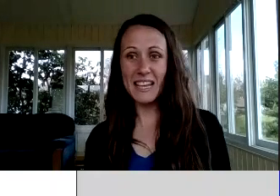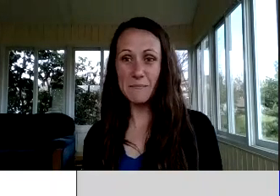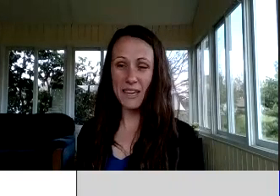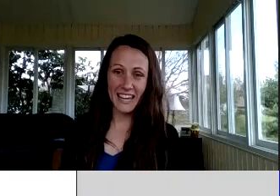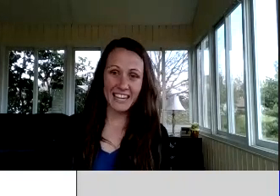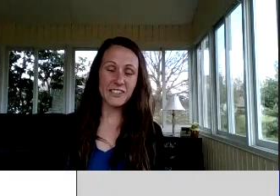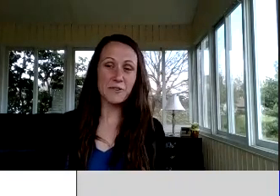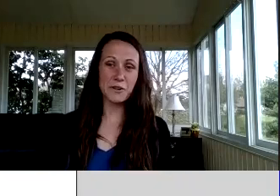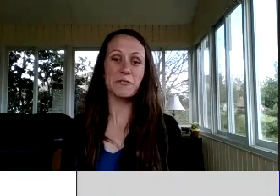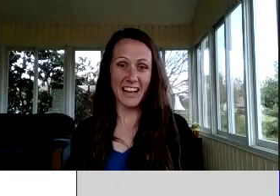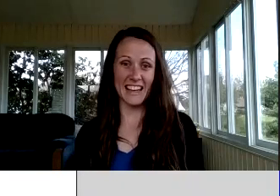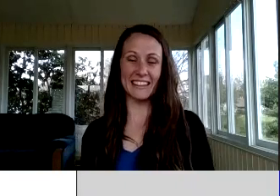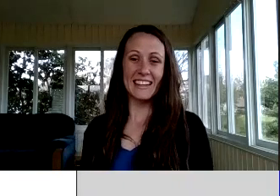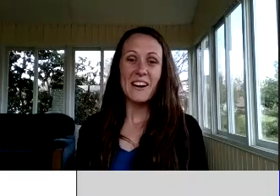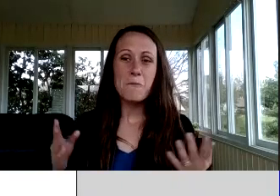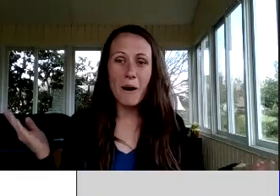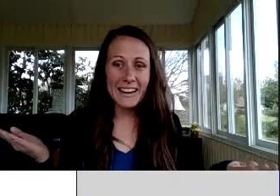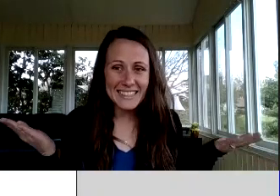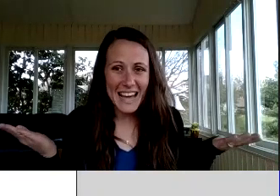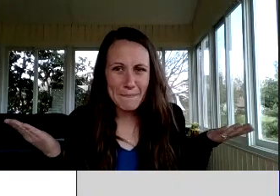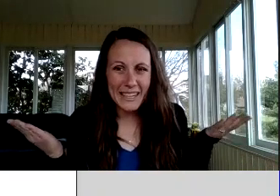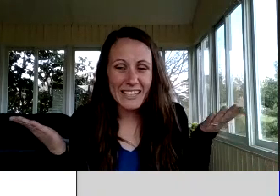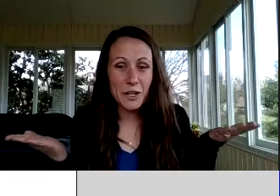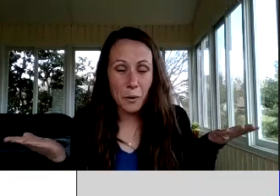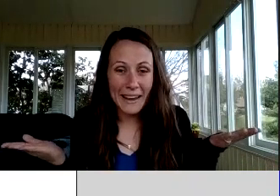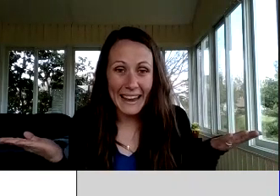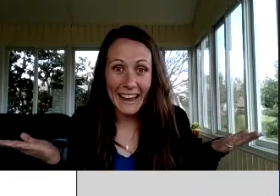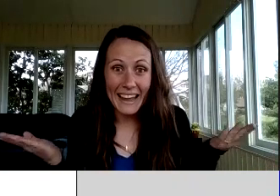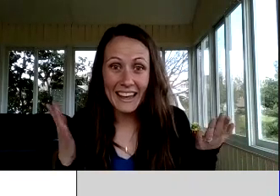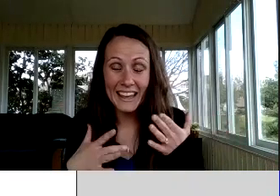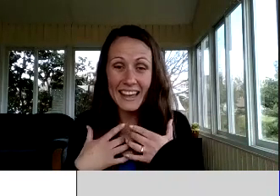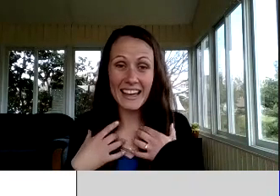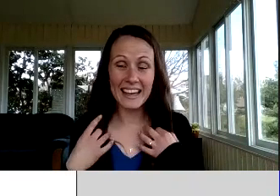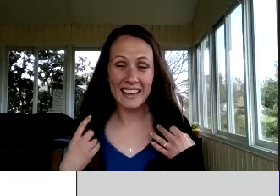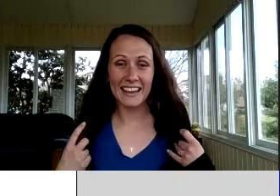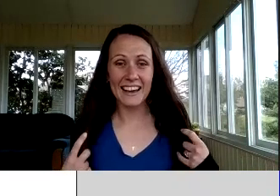If you said pig, you are right. What is that pig doing?